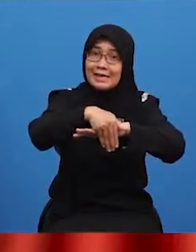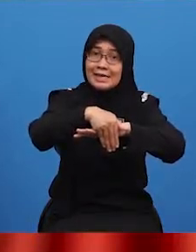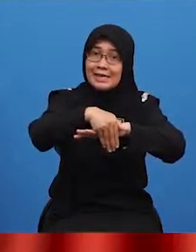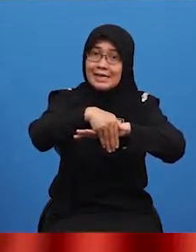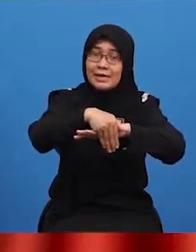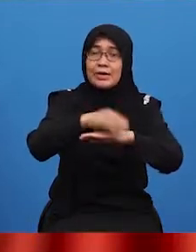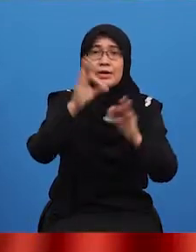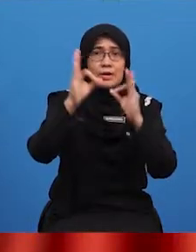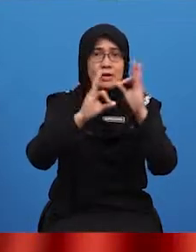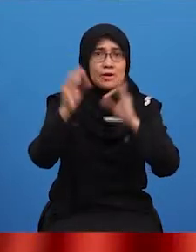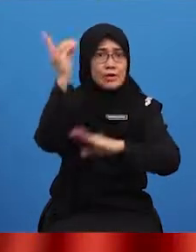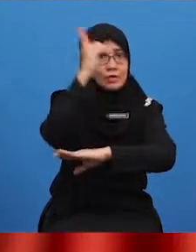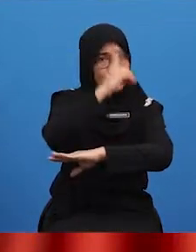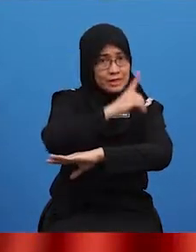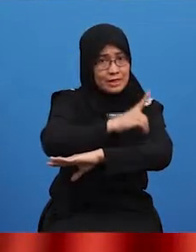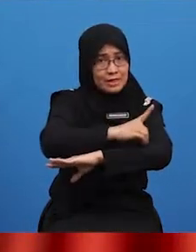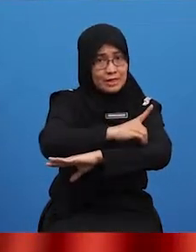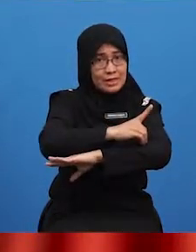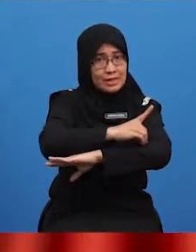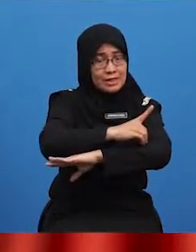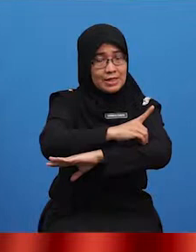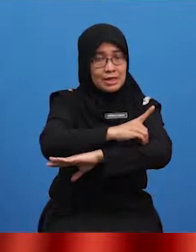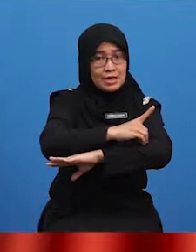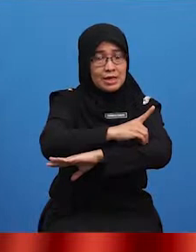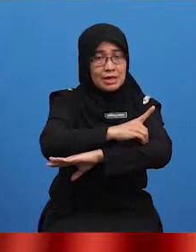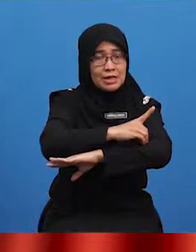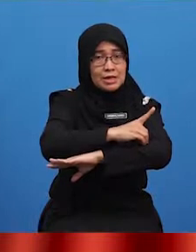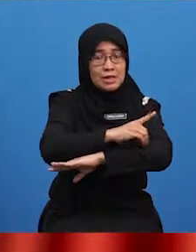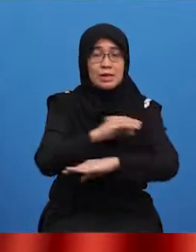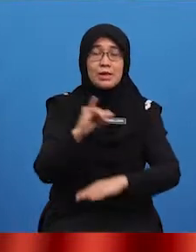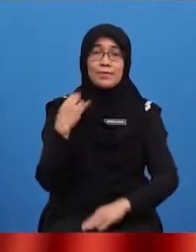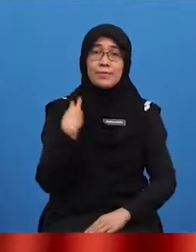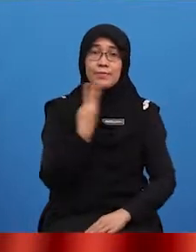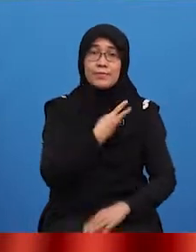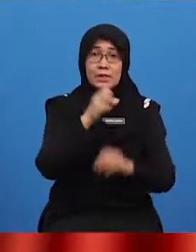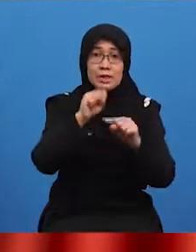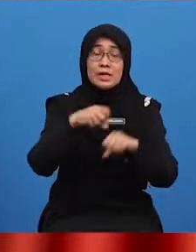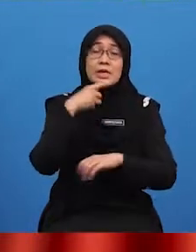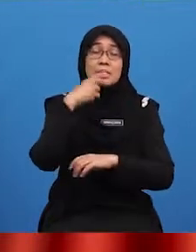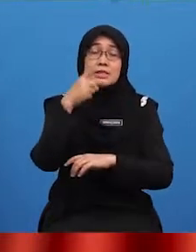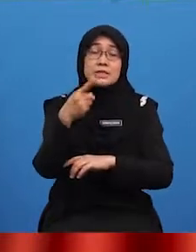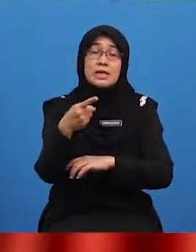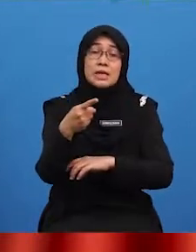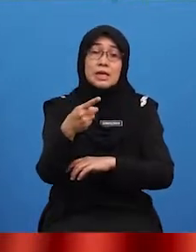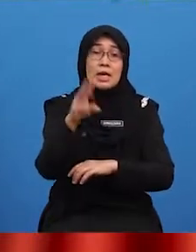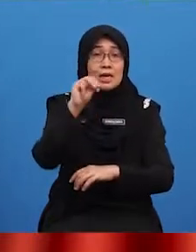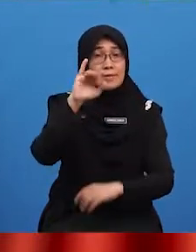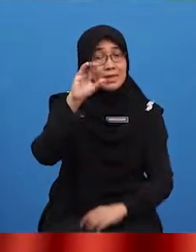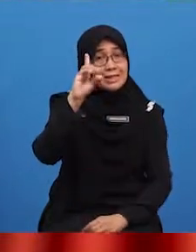the day, we can say it's midday. Or we can say it's noon.